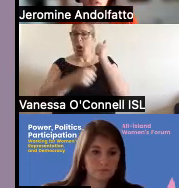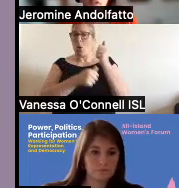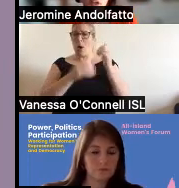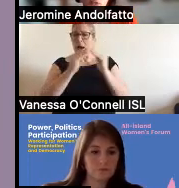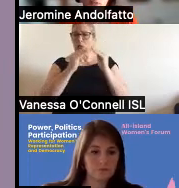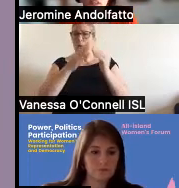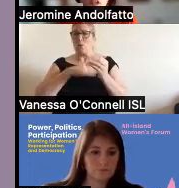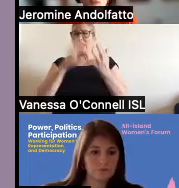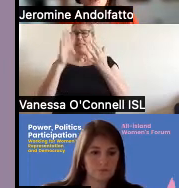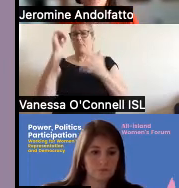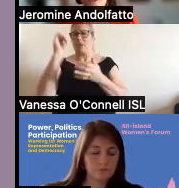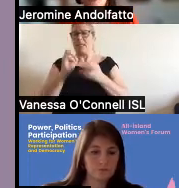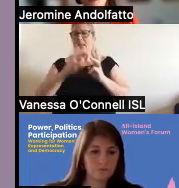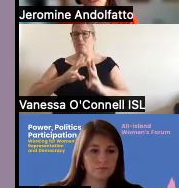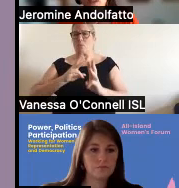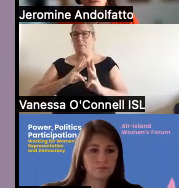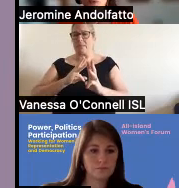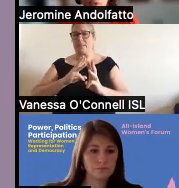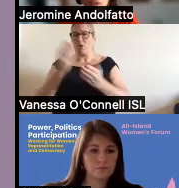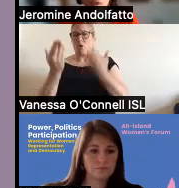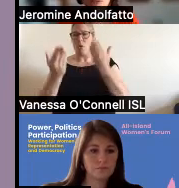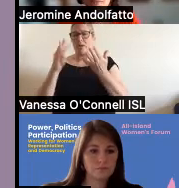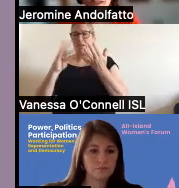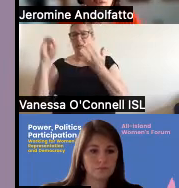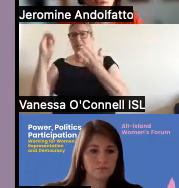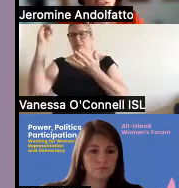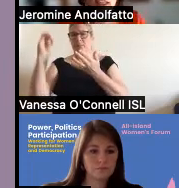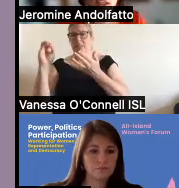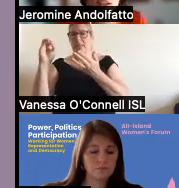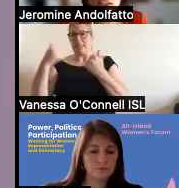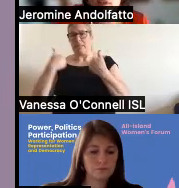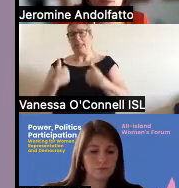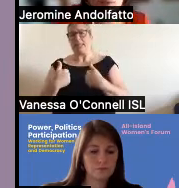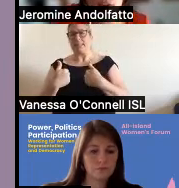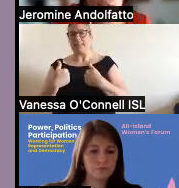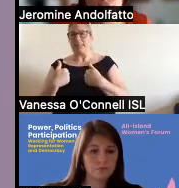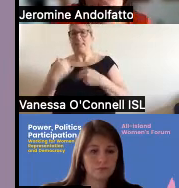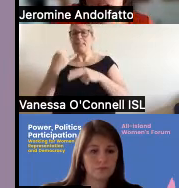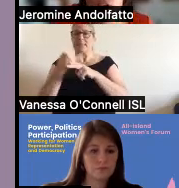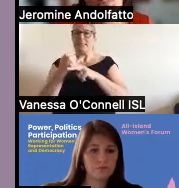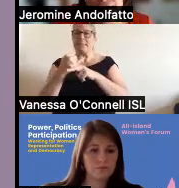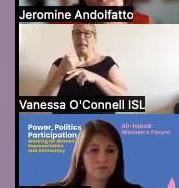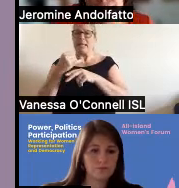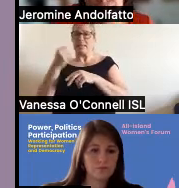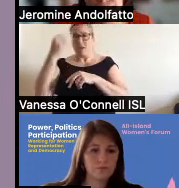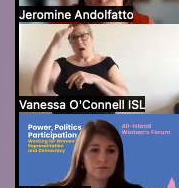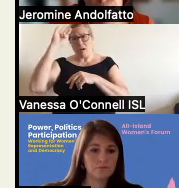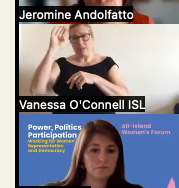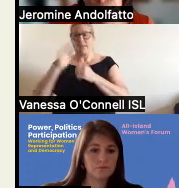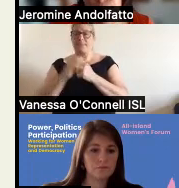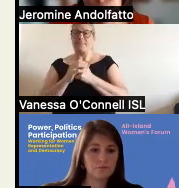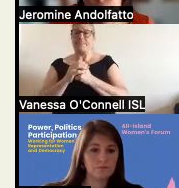members are women, compared to 90% men, sorry, in the Republic of Ireland.